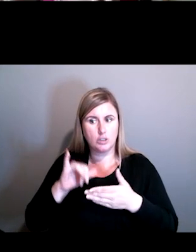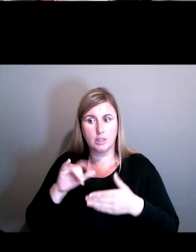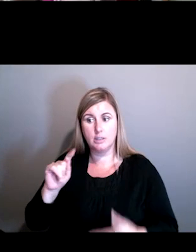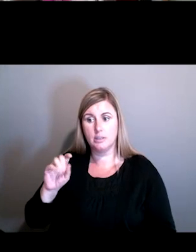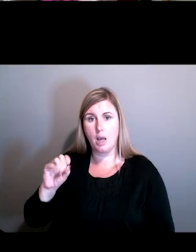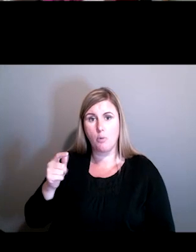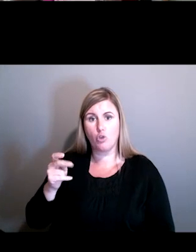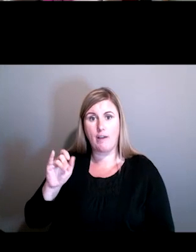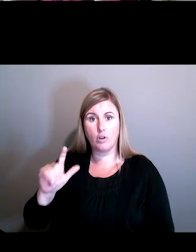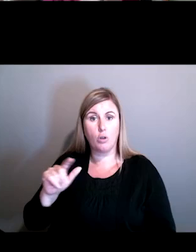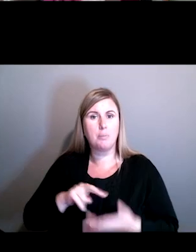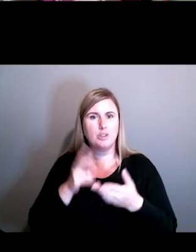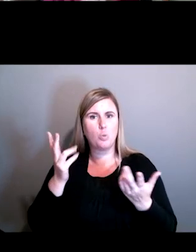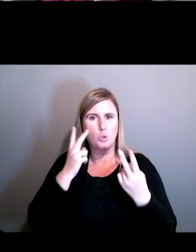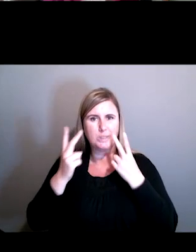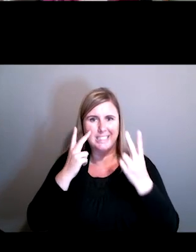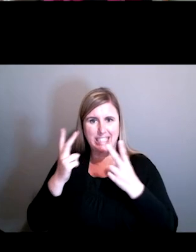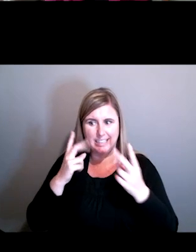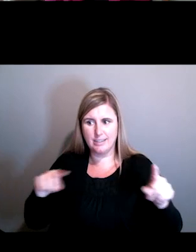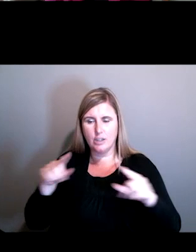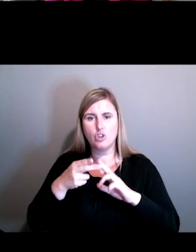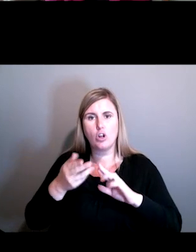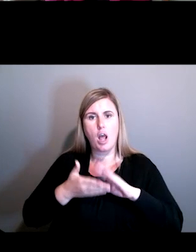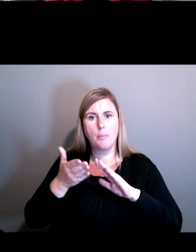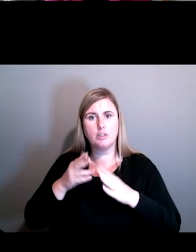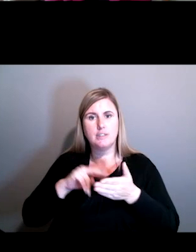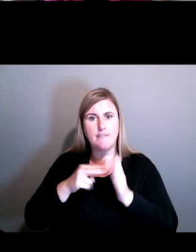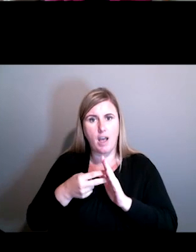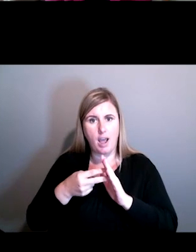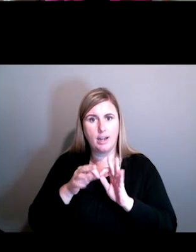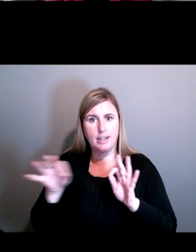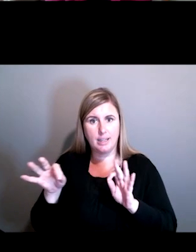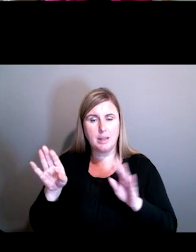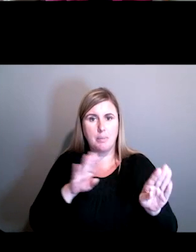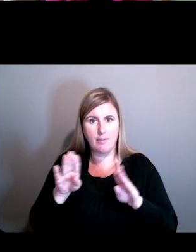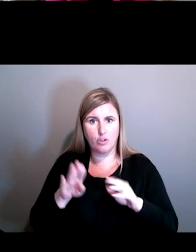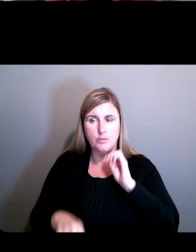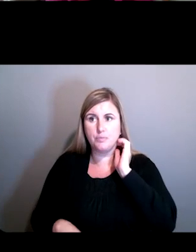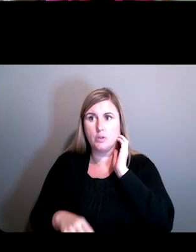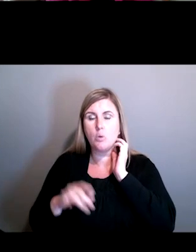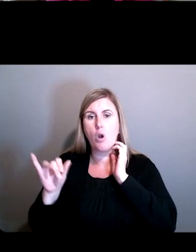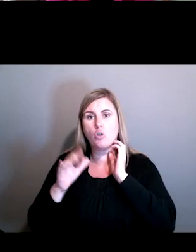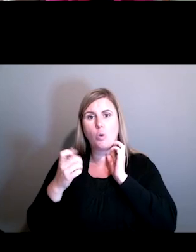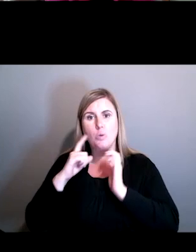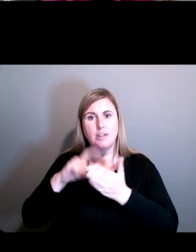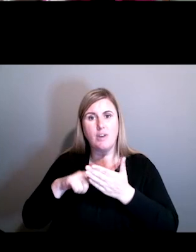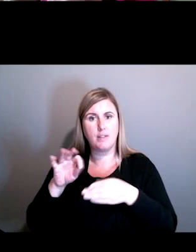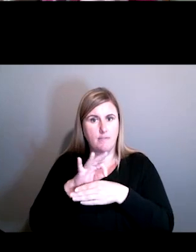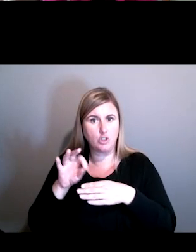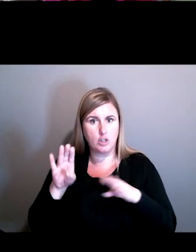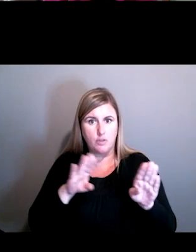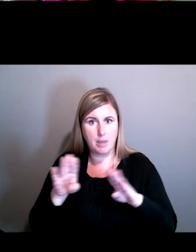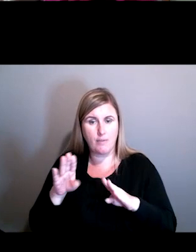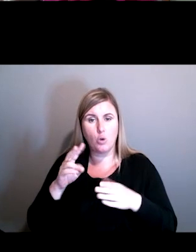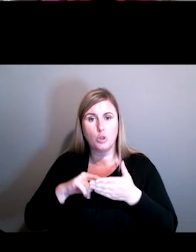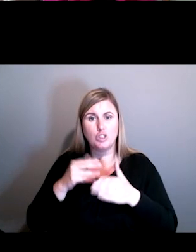see. This is called operationally defining the behavior. We also want to identify the function of the behavior, which is step 2